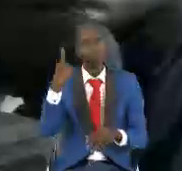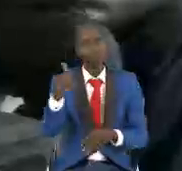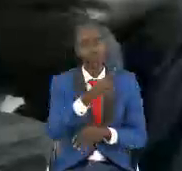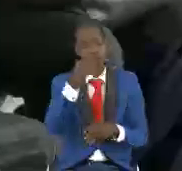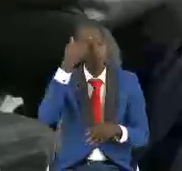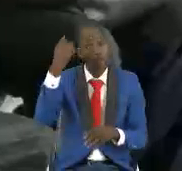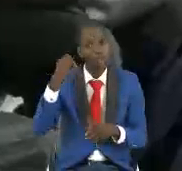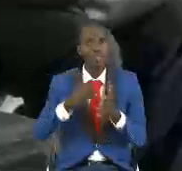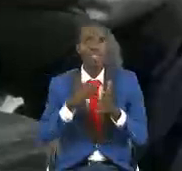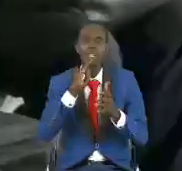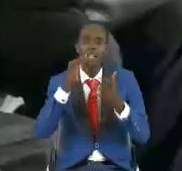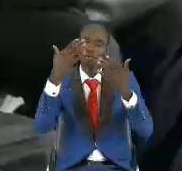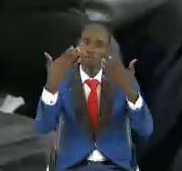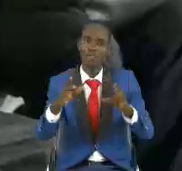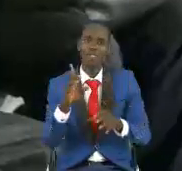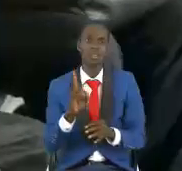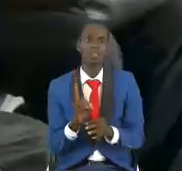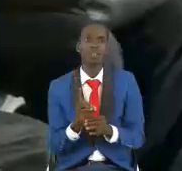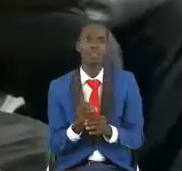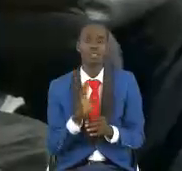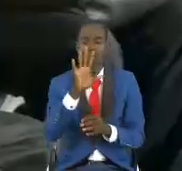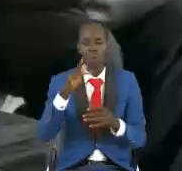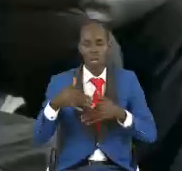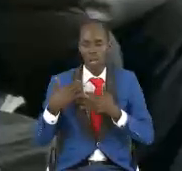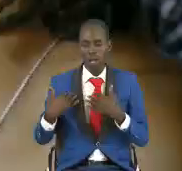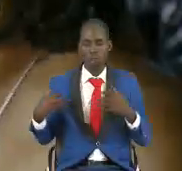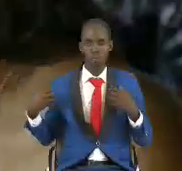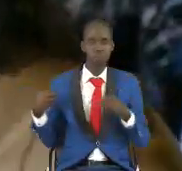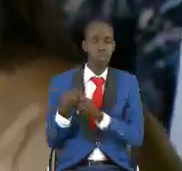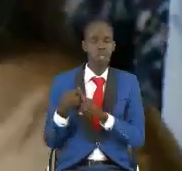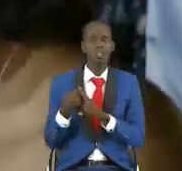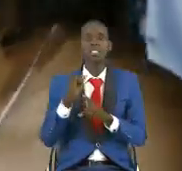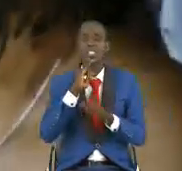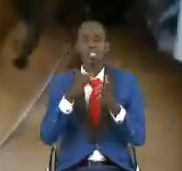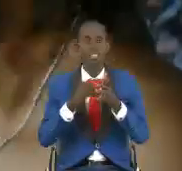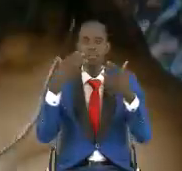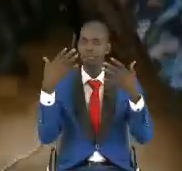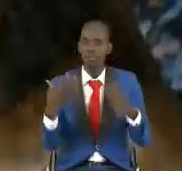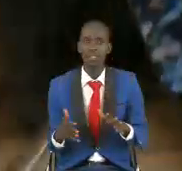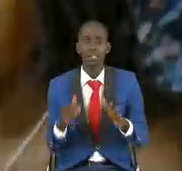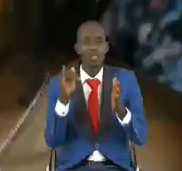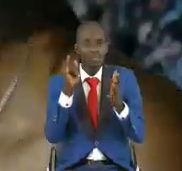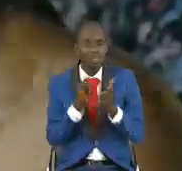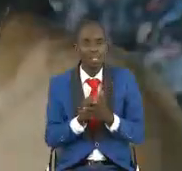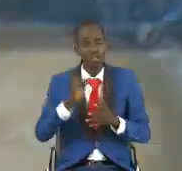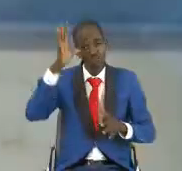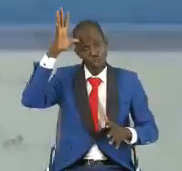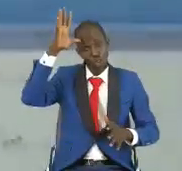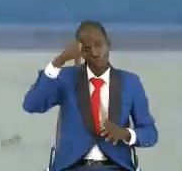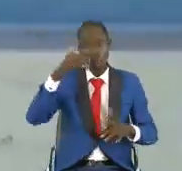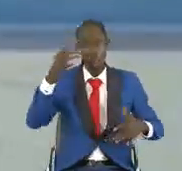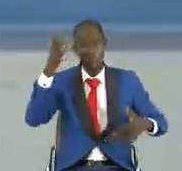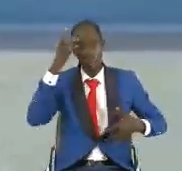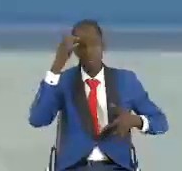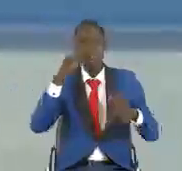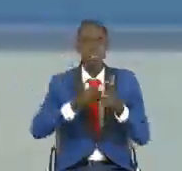finished. Your heart attack, it's finished. That incurable disease, it is finished.